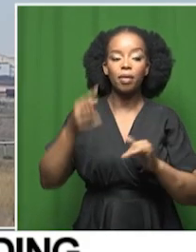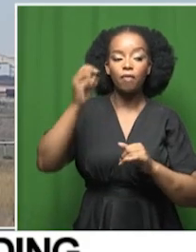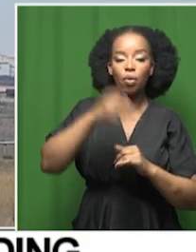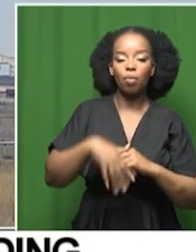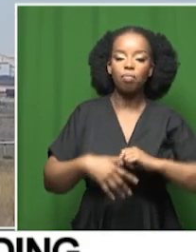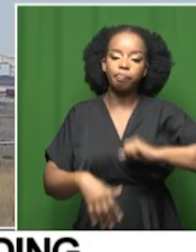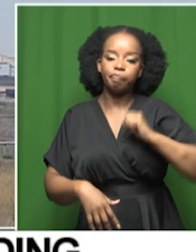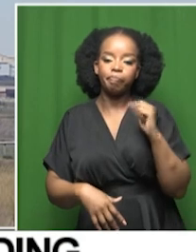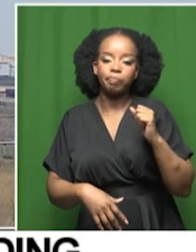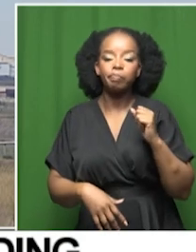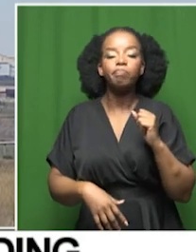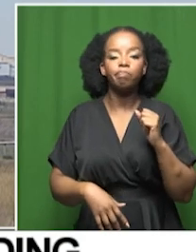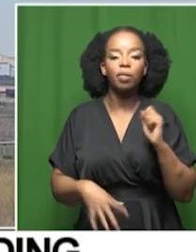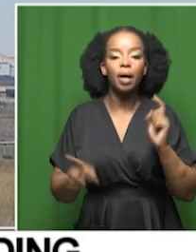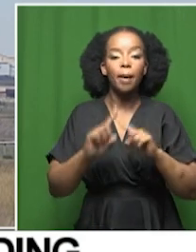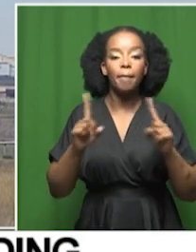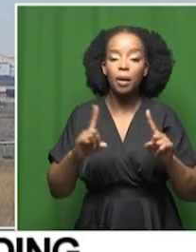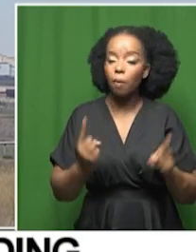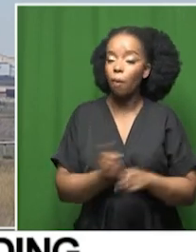there will always be challenges,